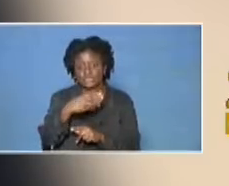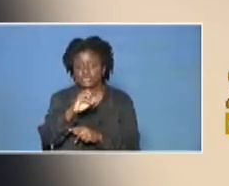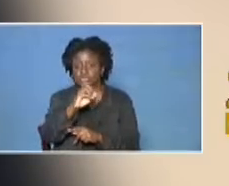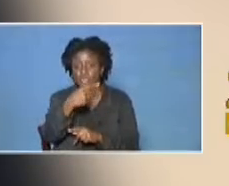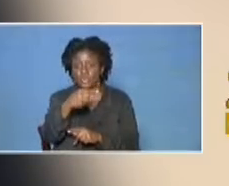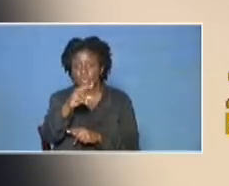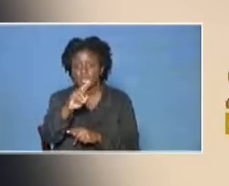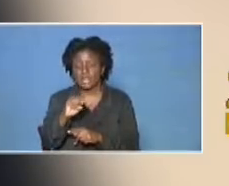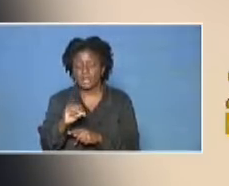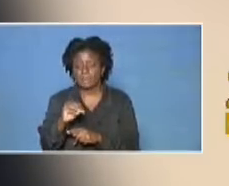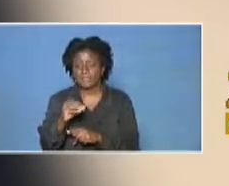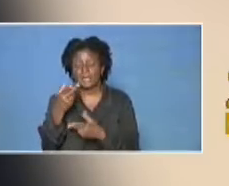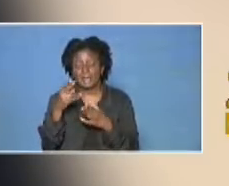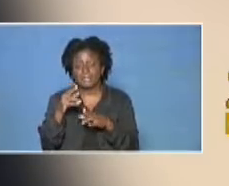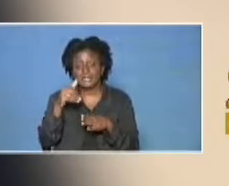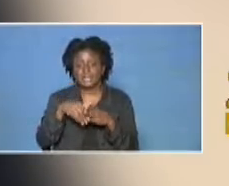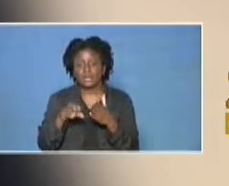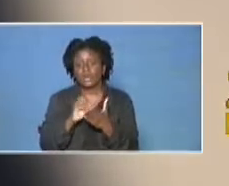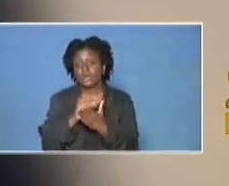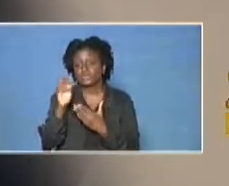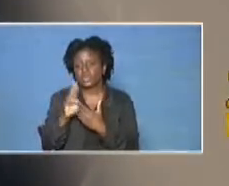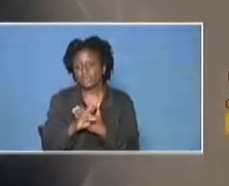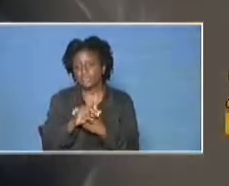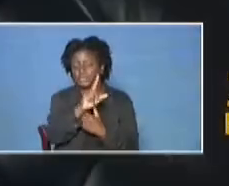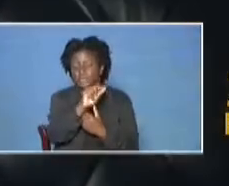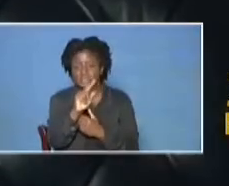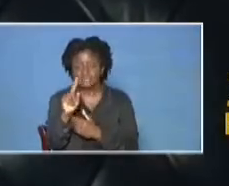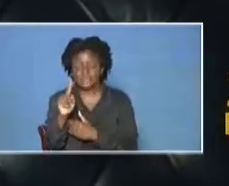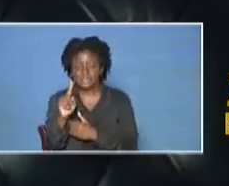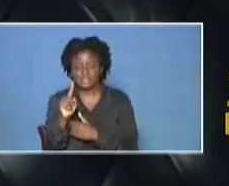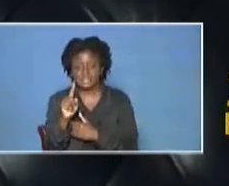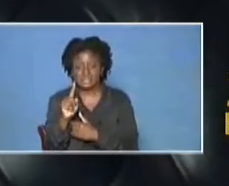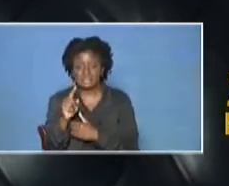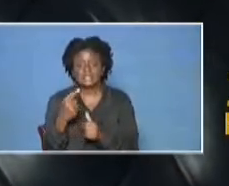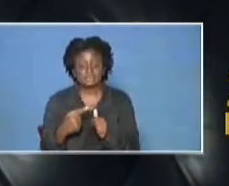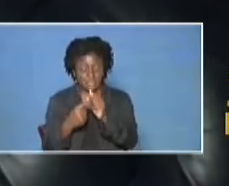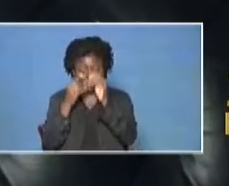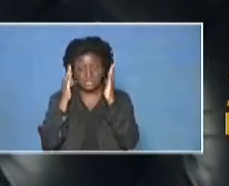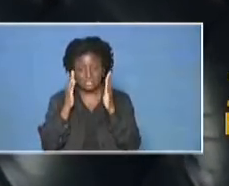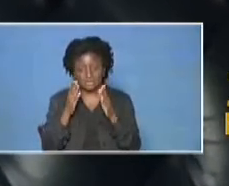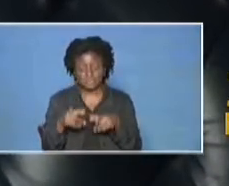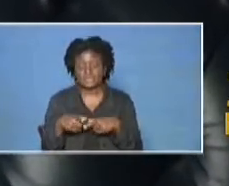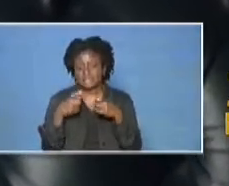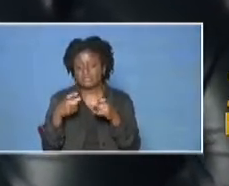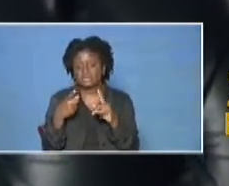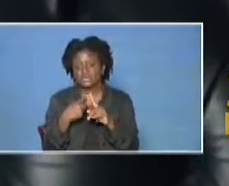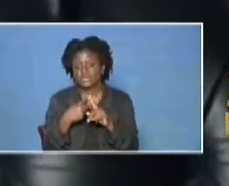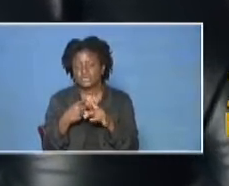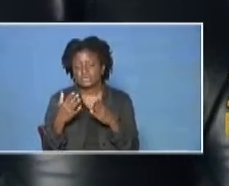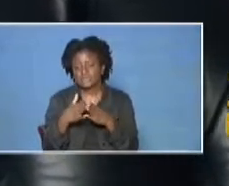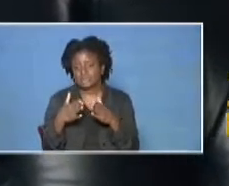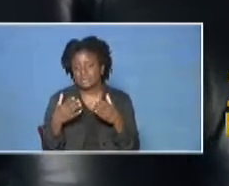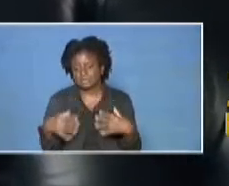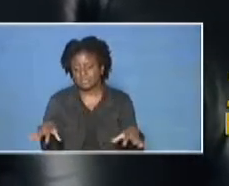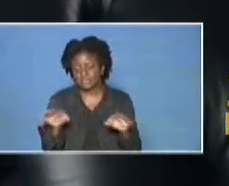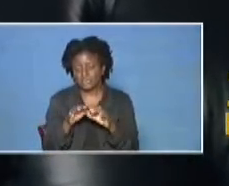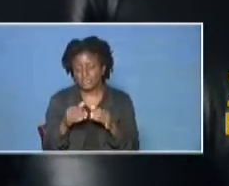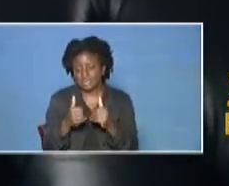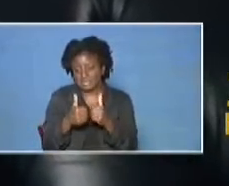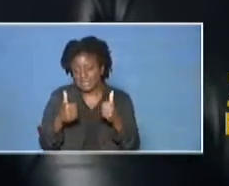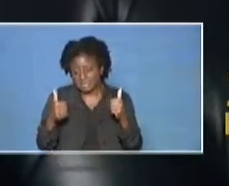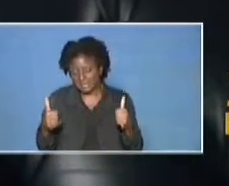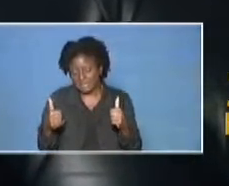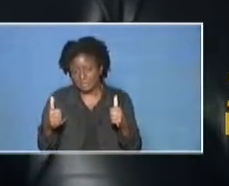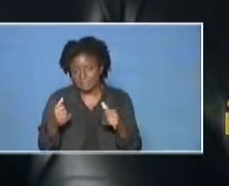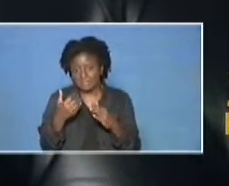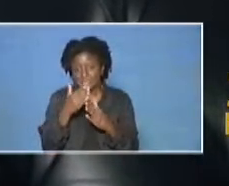Samoa October 21st. A release notes that particular attention will be placed on the significant gap between the ambitious